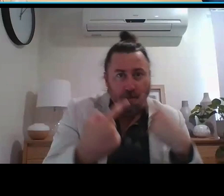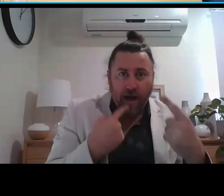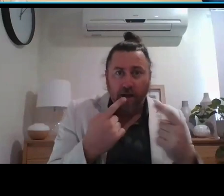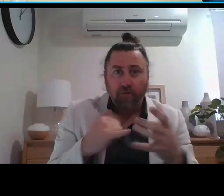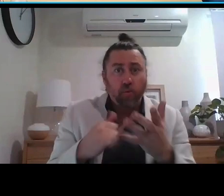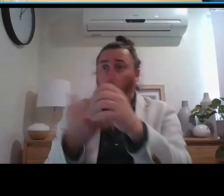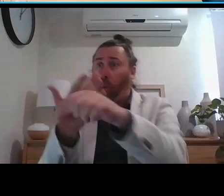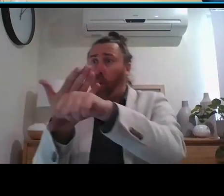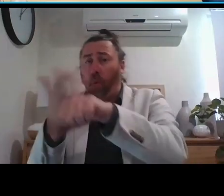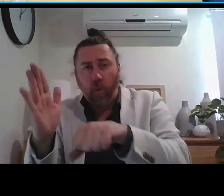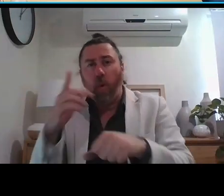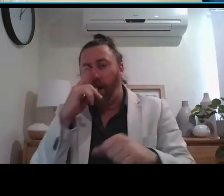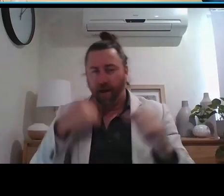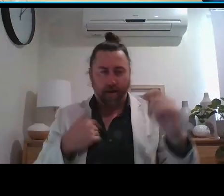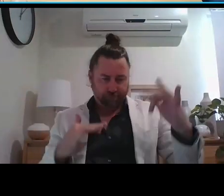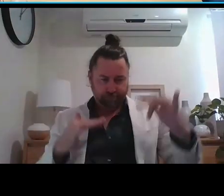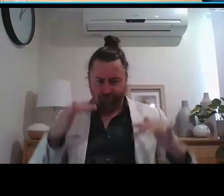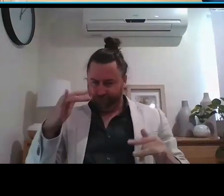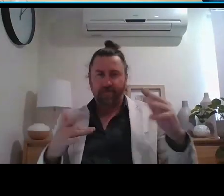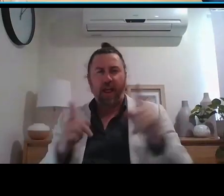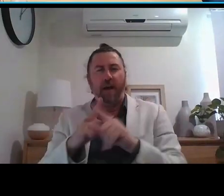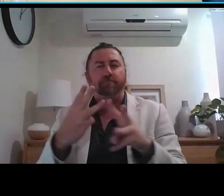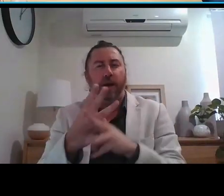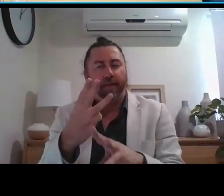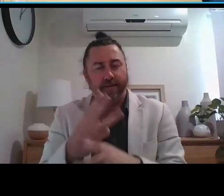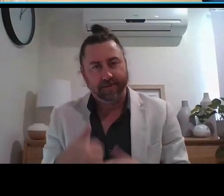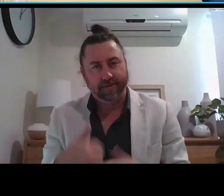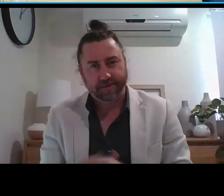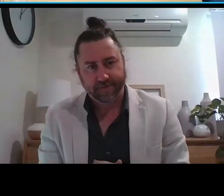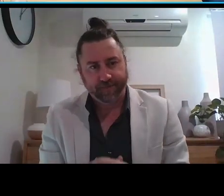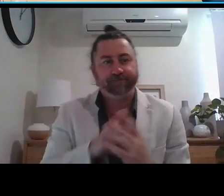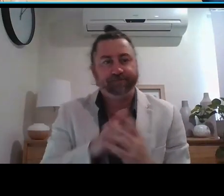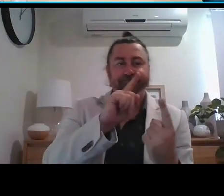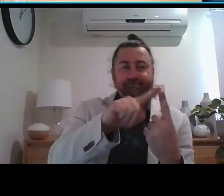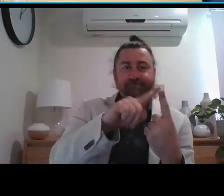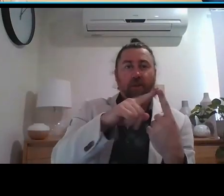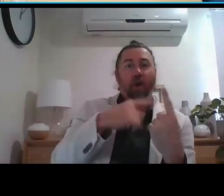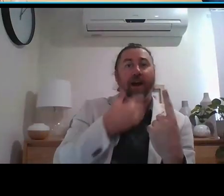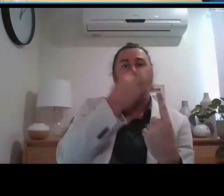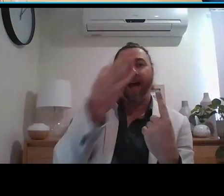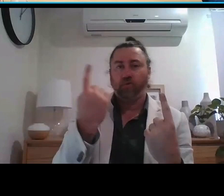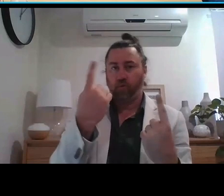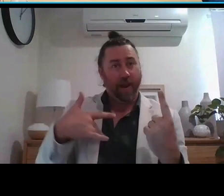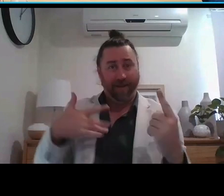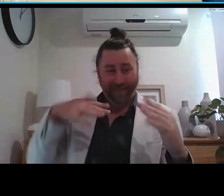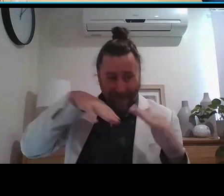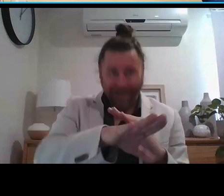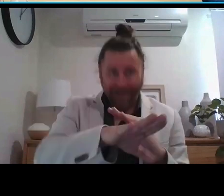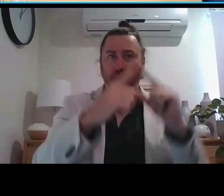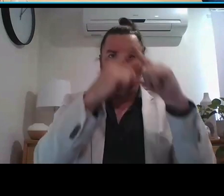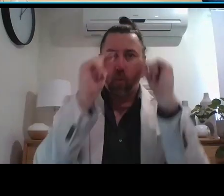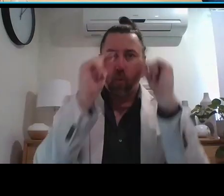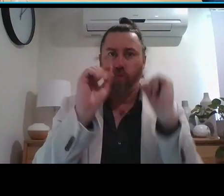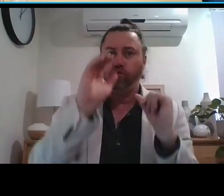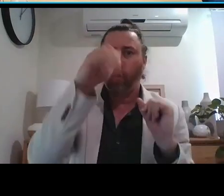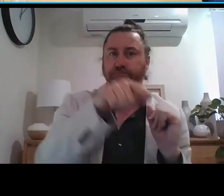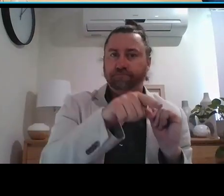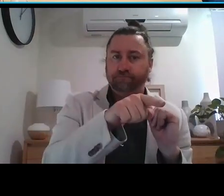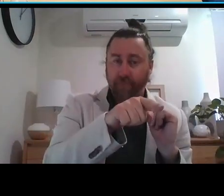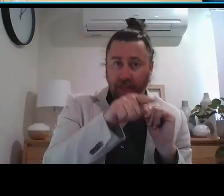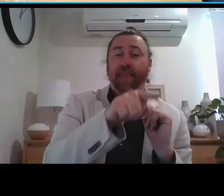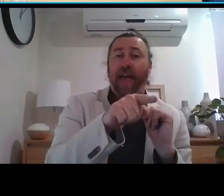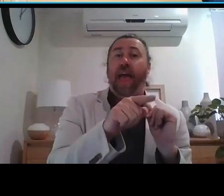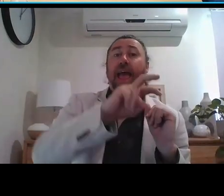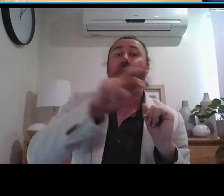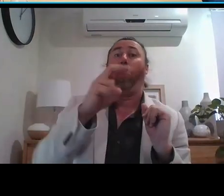Residents' experience is based on interviews with aged care residents regarding their experience of an aged care home, and it contributes 33%